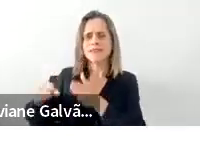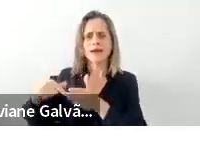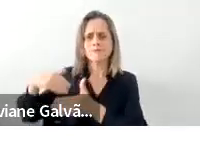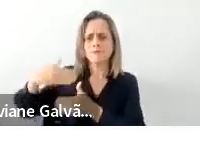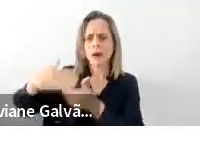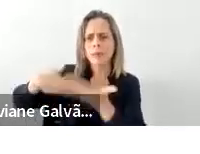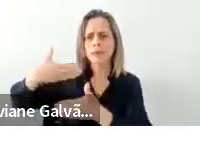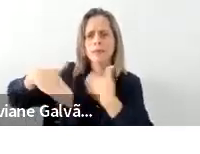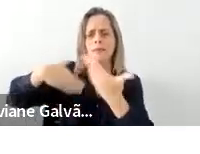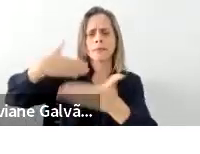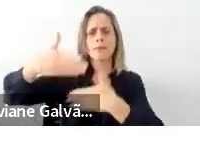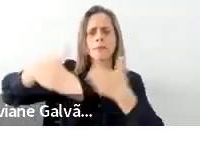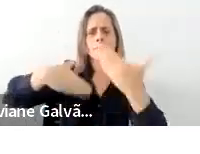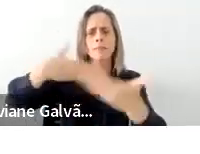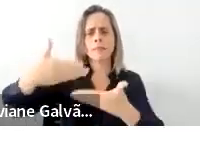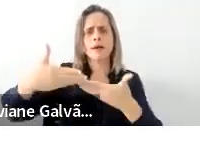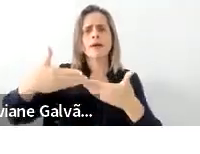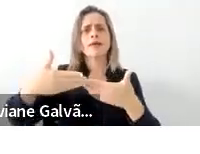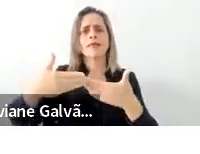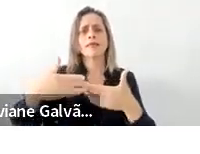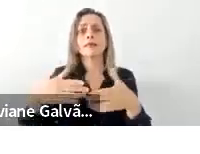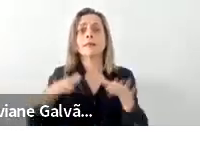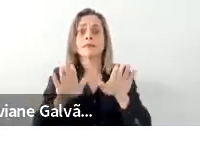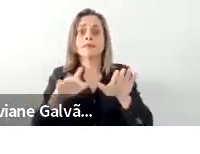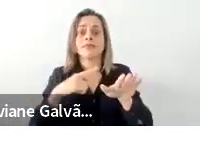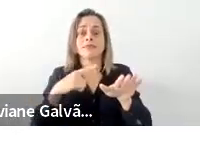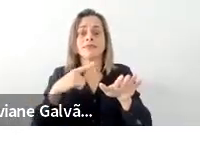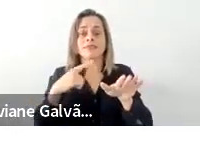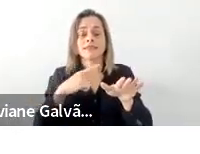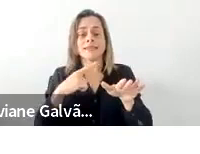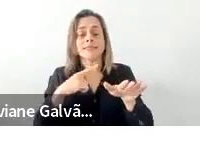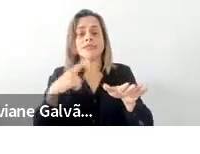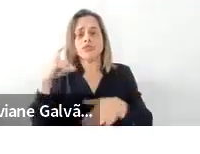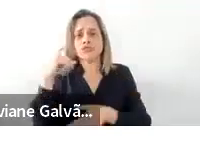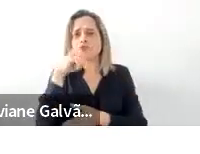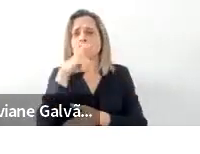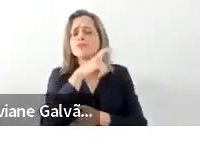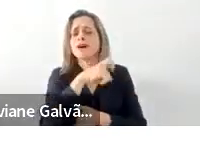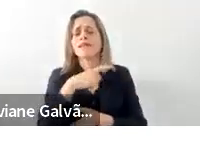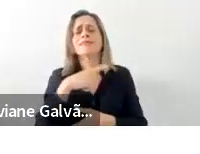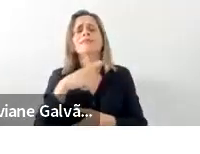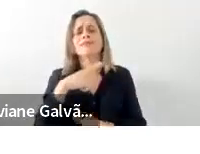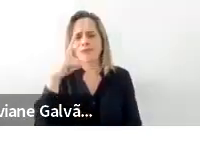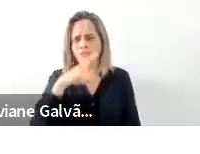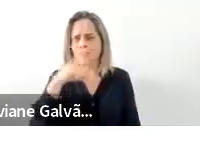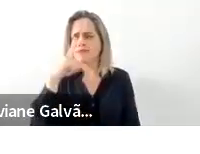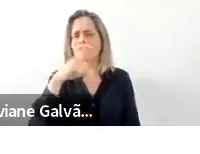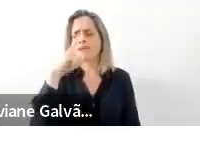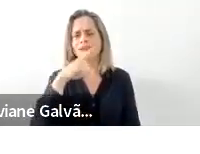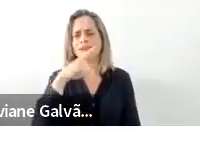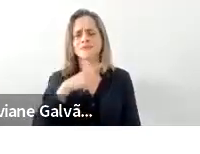difficulties, mistakes, and failures. And we should be able to learn from both.